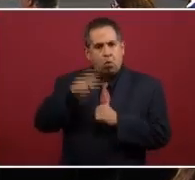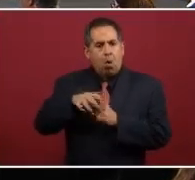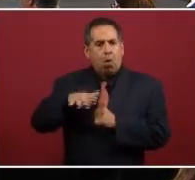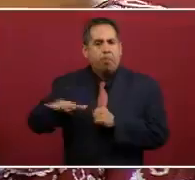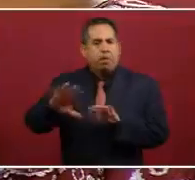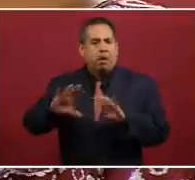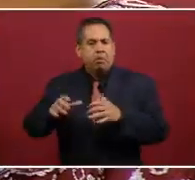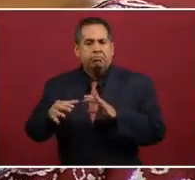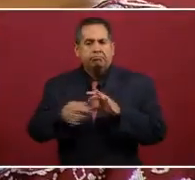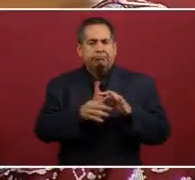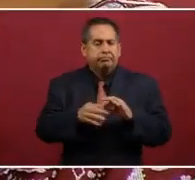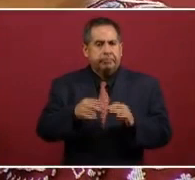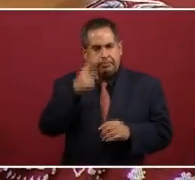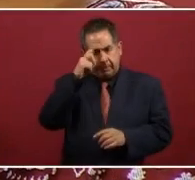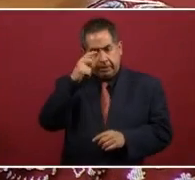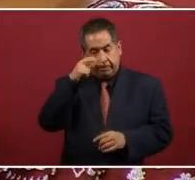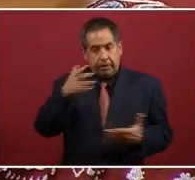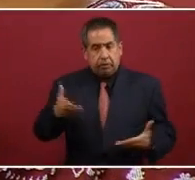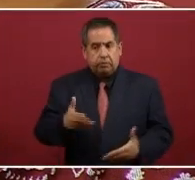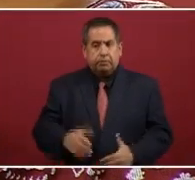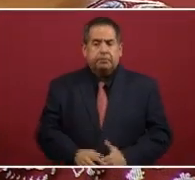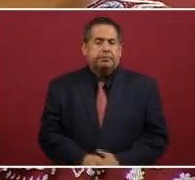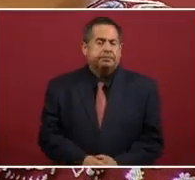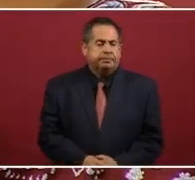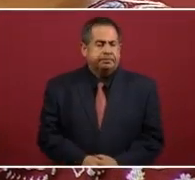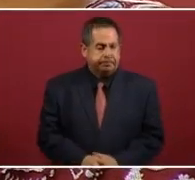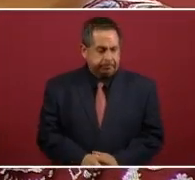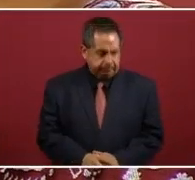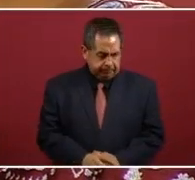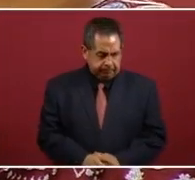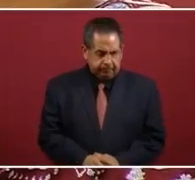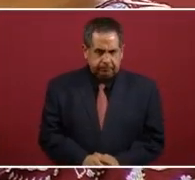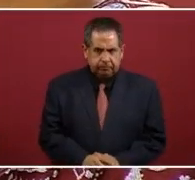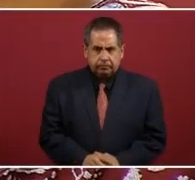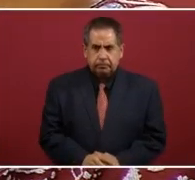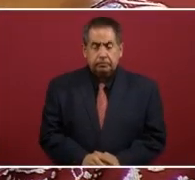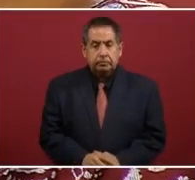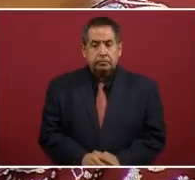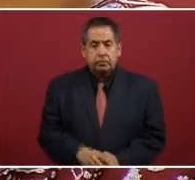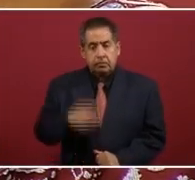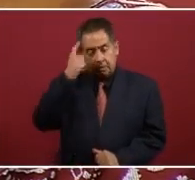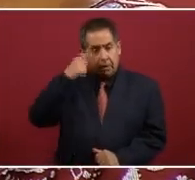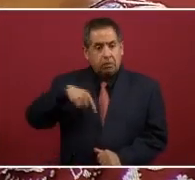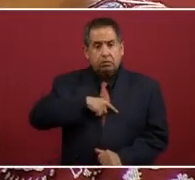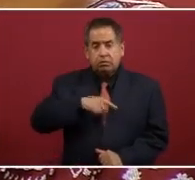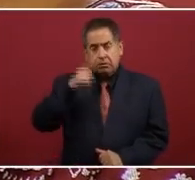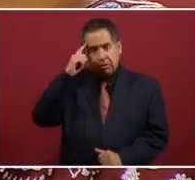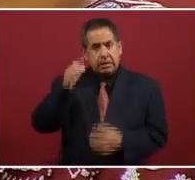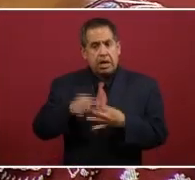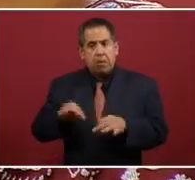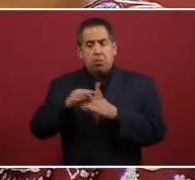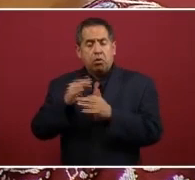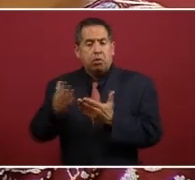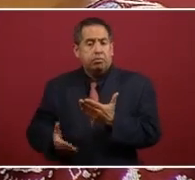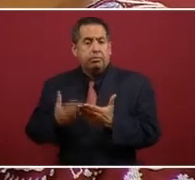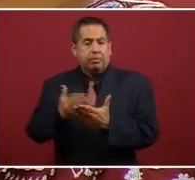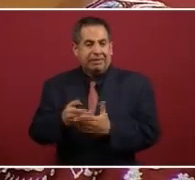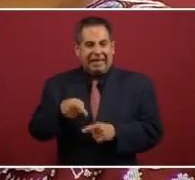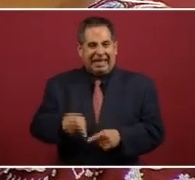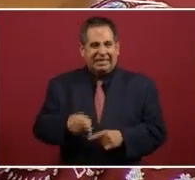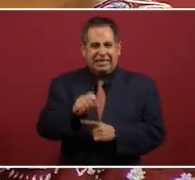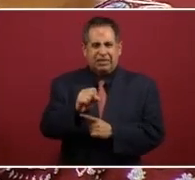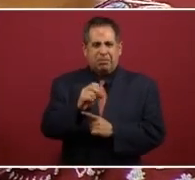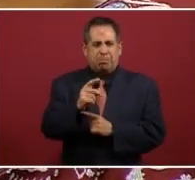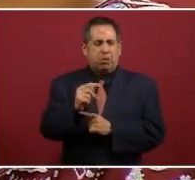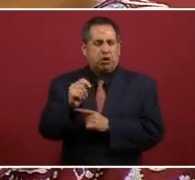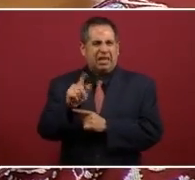be here to launch this very important initiative, Spotlight, which